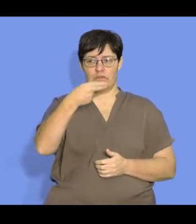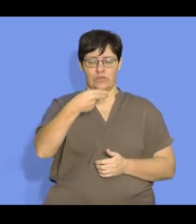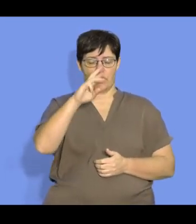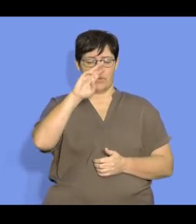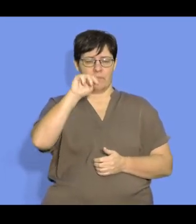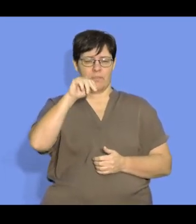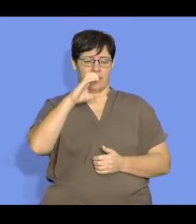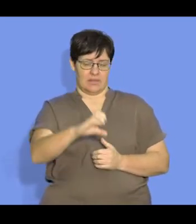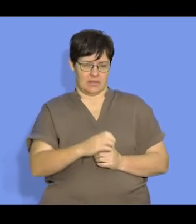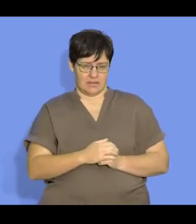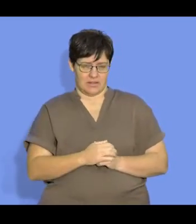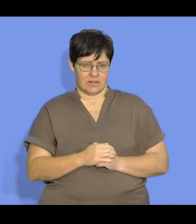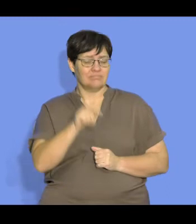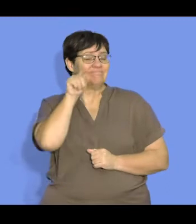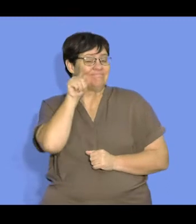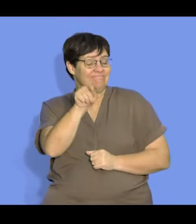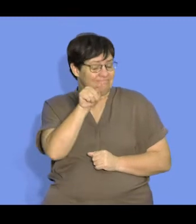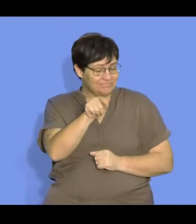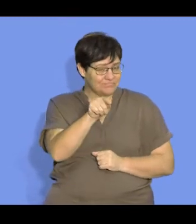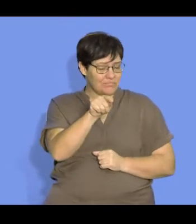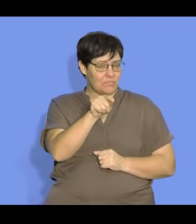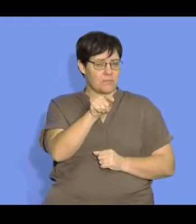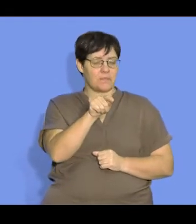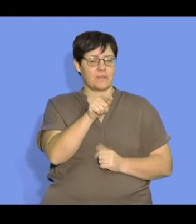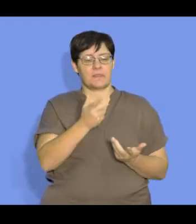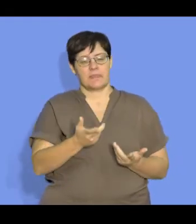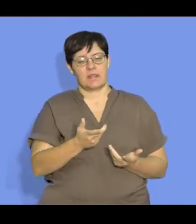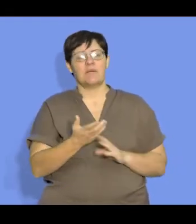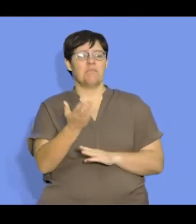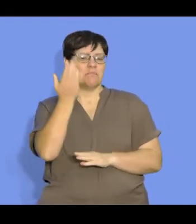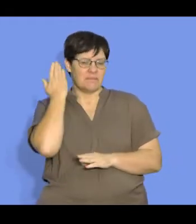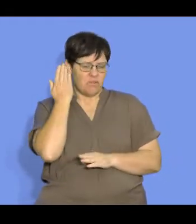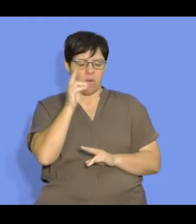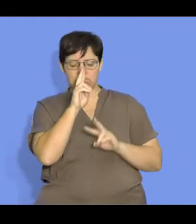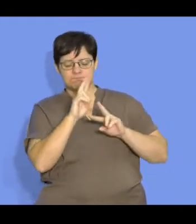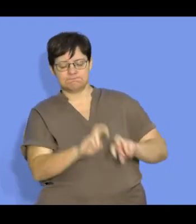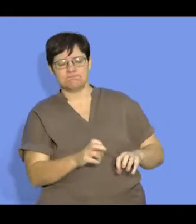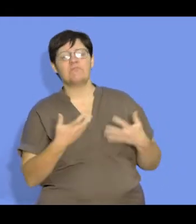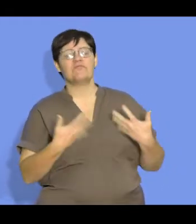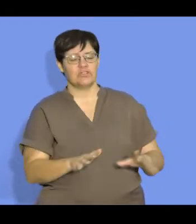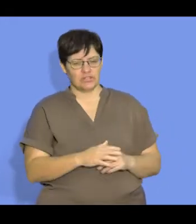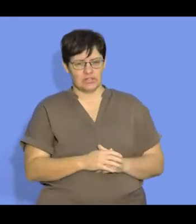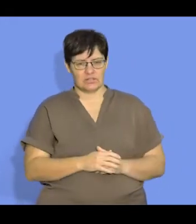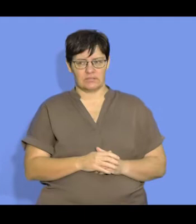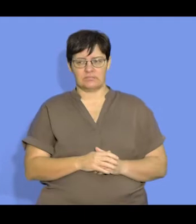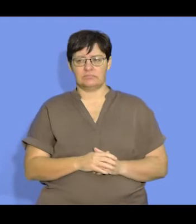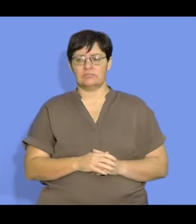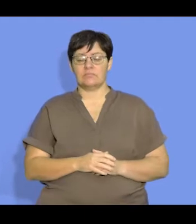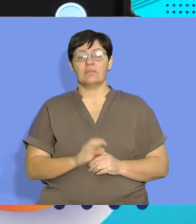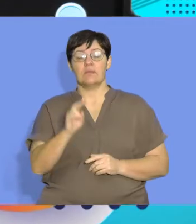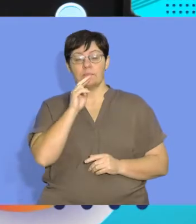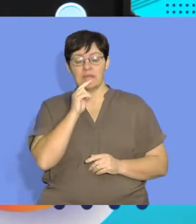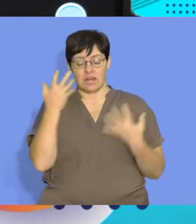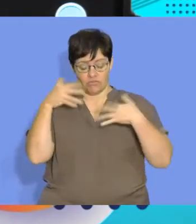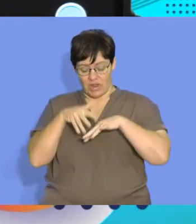our exothermic reaction. And I want to remind you that your exothermic reaction, as per earlier studies,